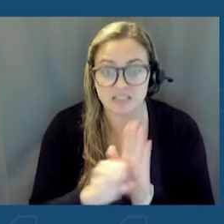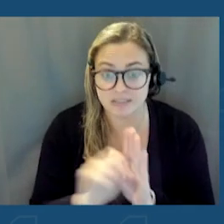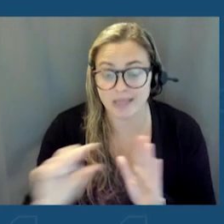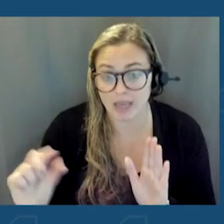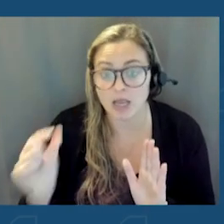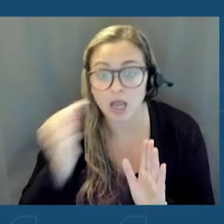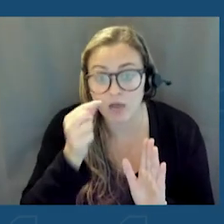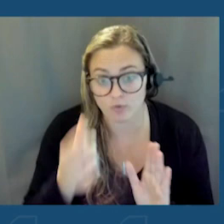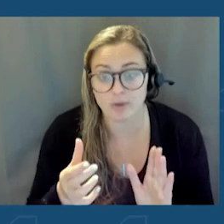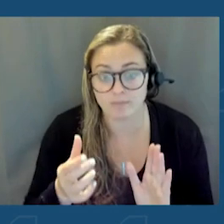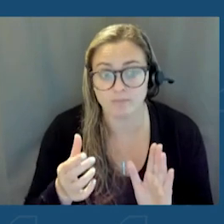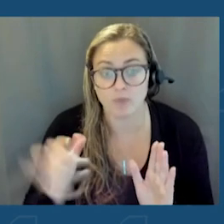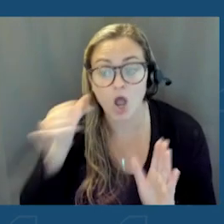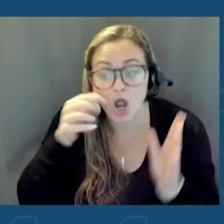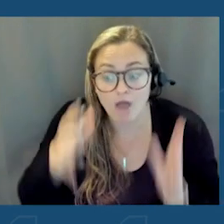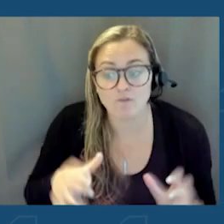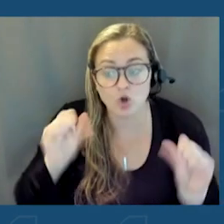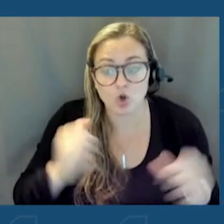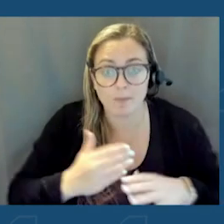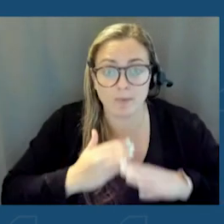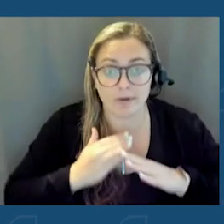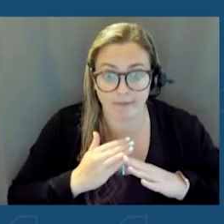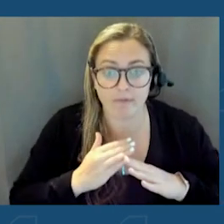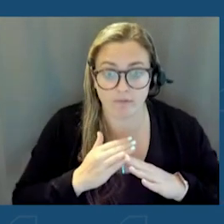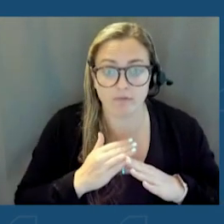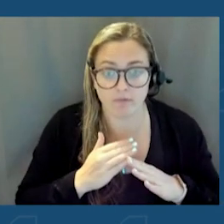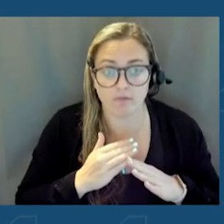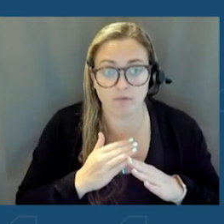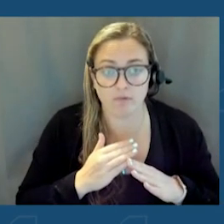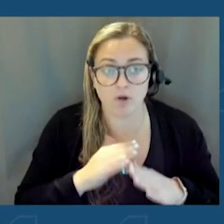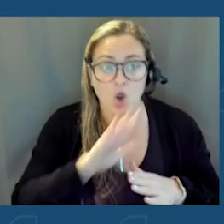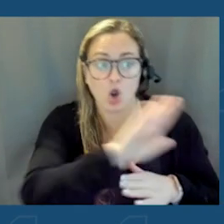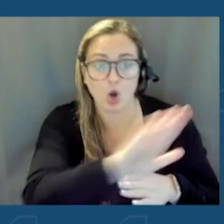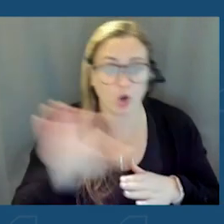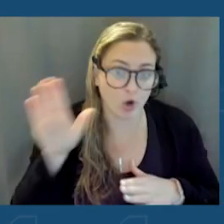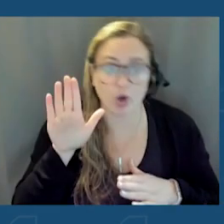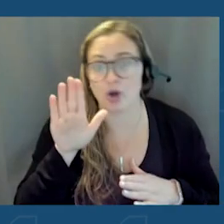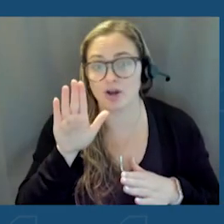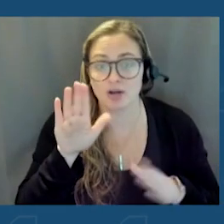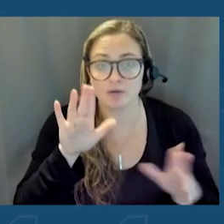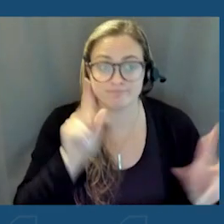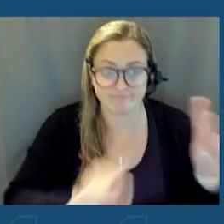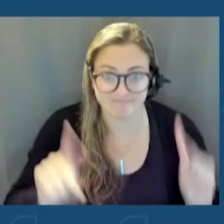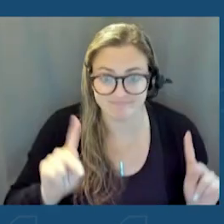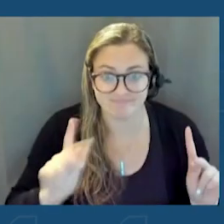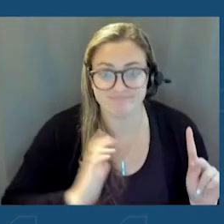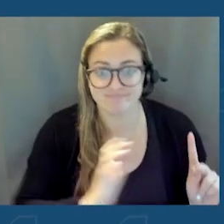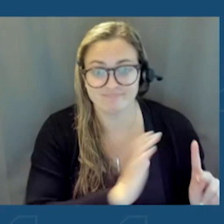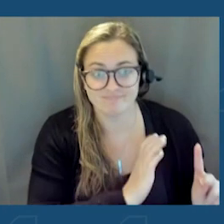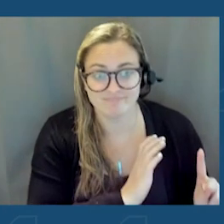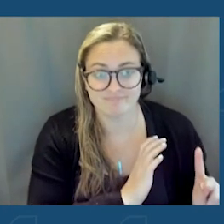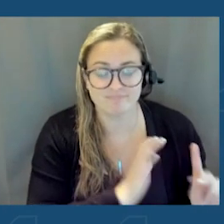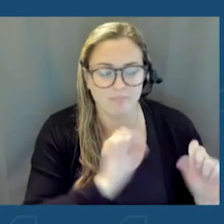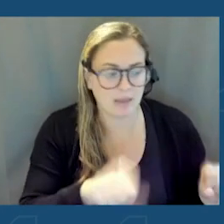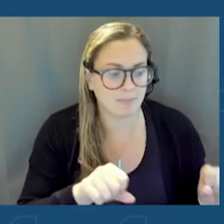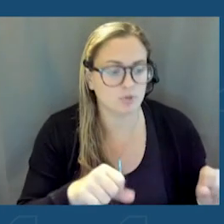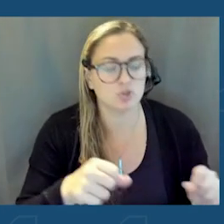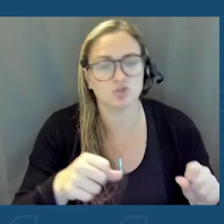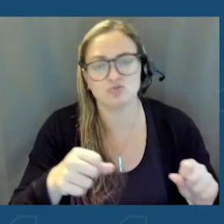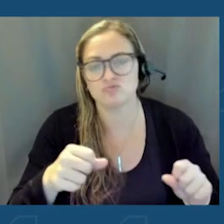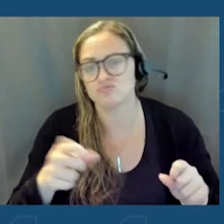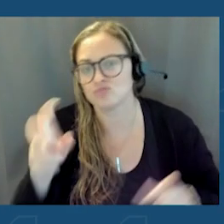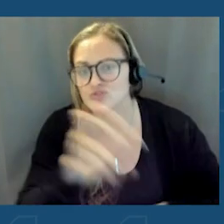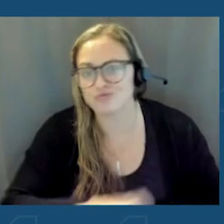governor, can protect her citizens from people being able to go anywhere they want with a concealed gun.